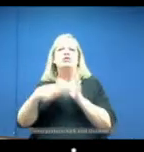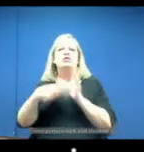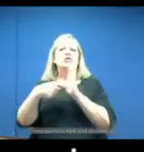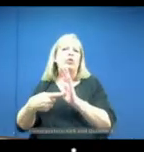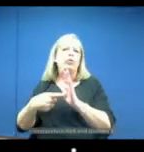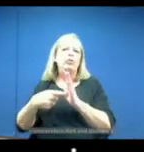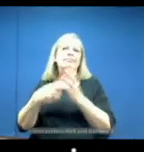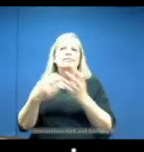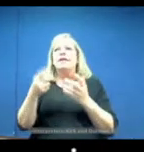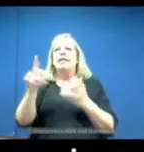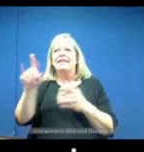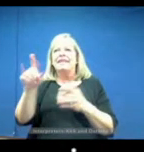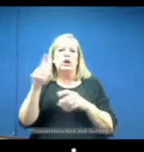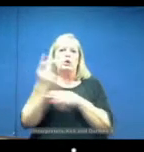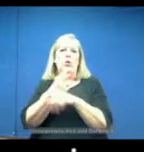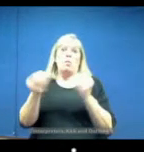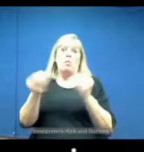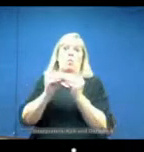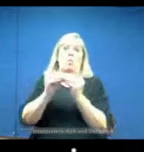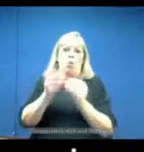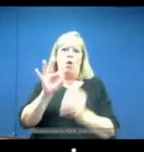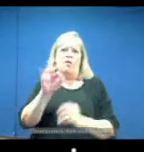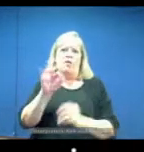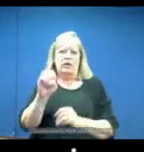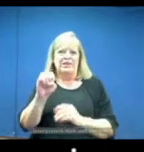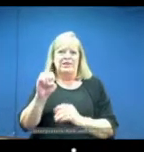than if you had not been married to that person.